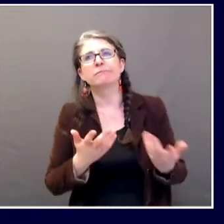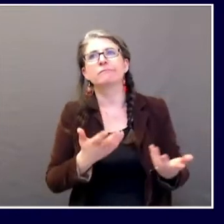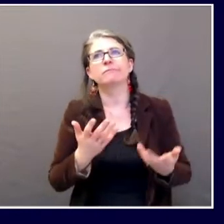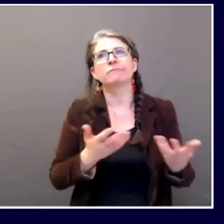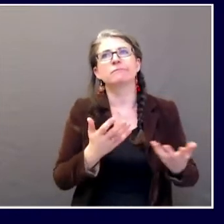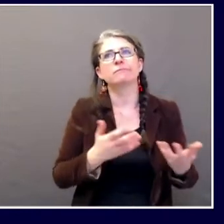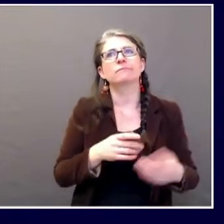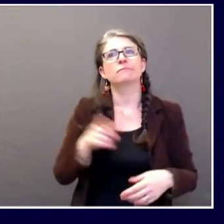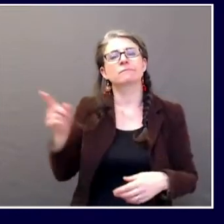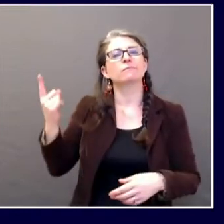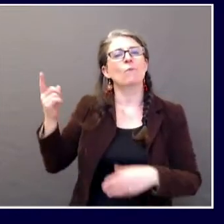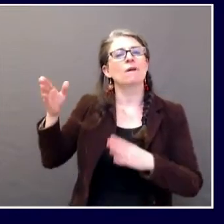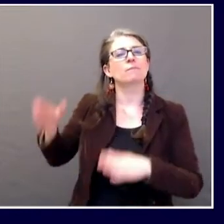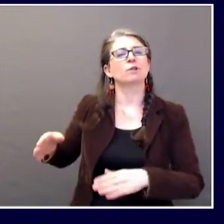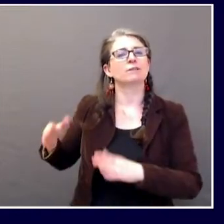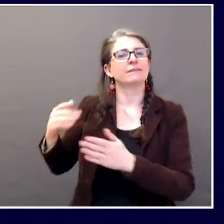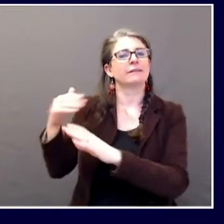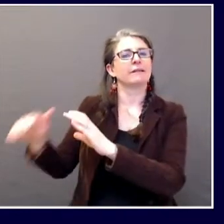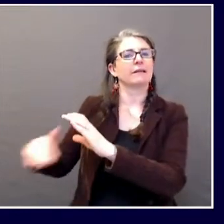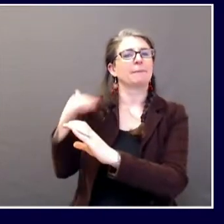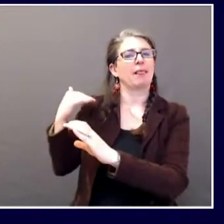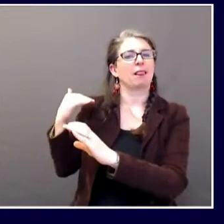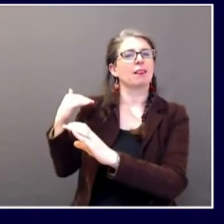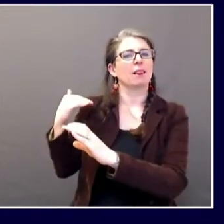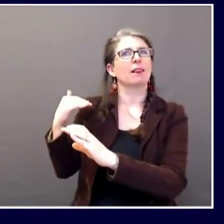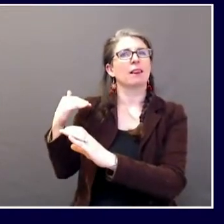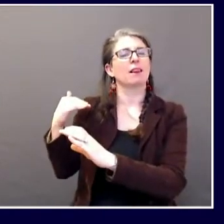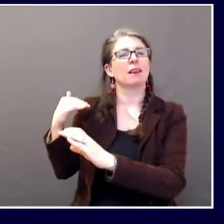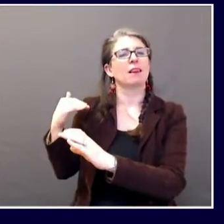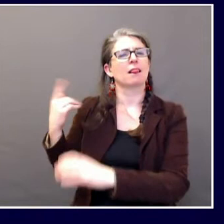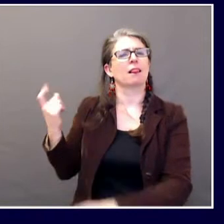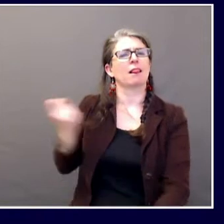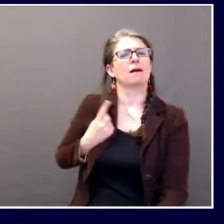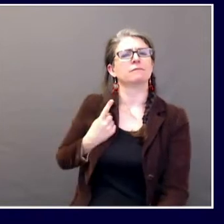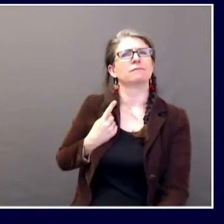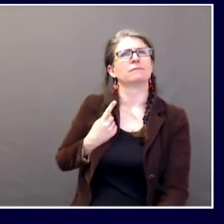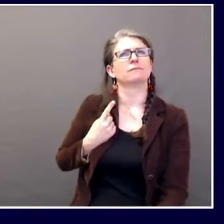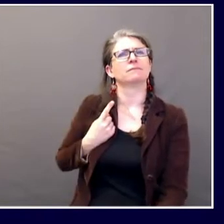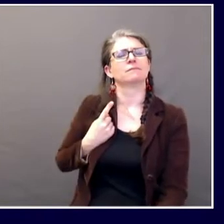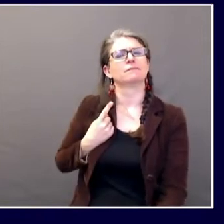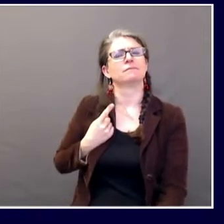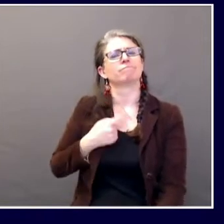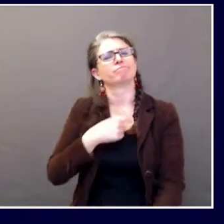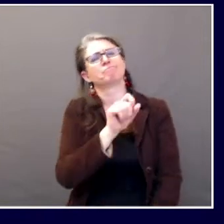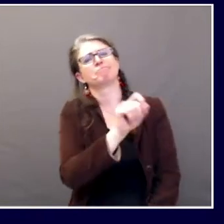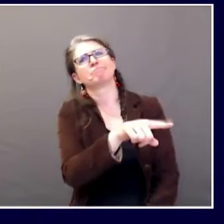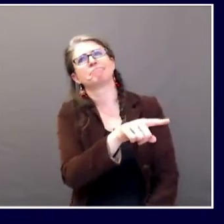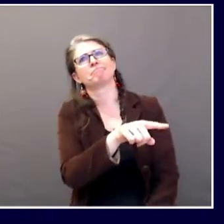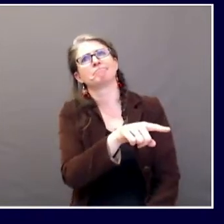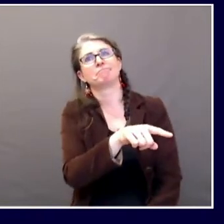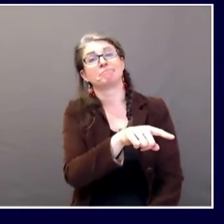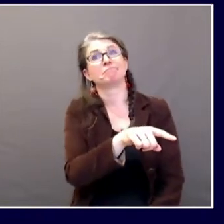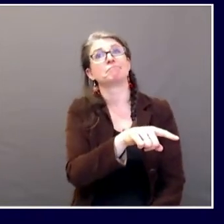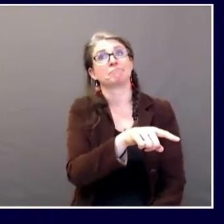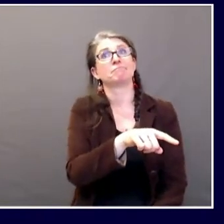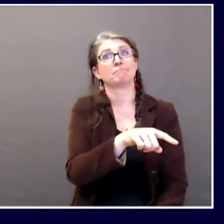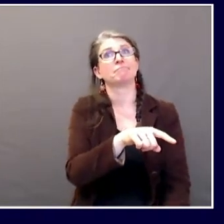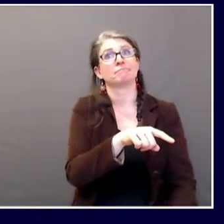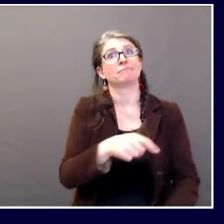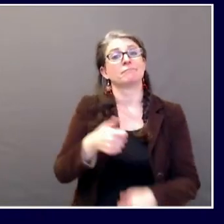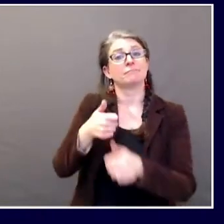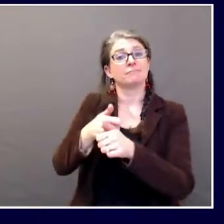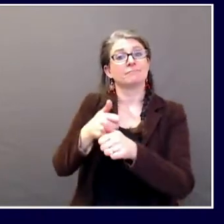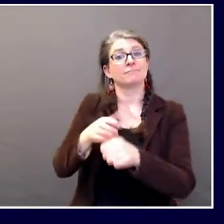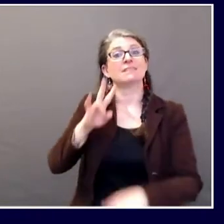if you can kind of give an idea of how long someone who's over 70 who's tried to call for a vaccine appointment might